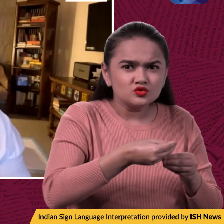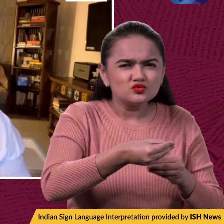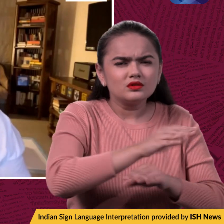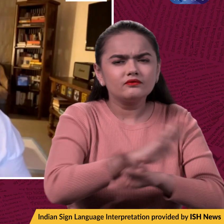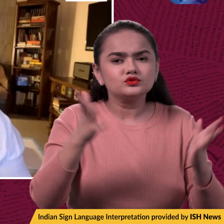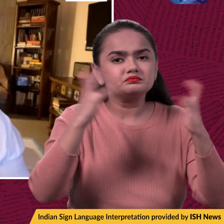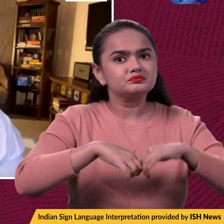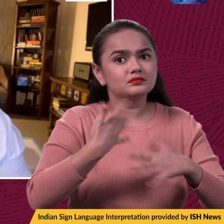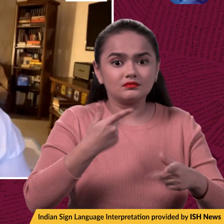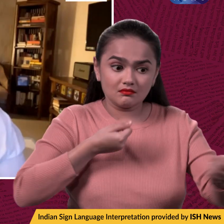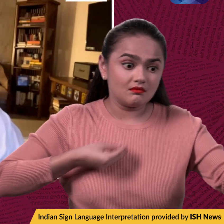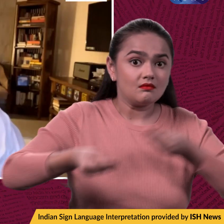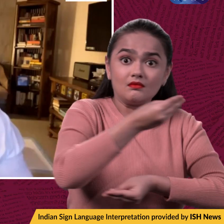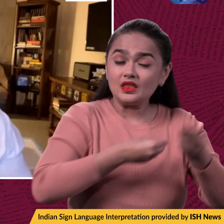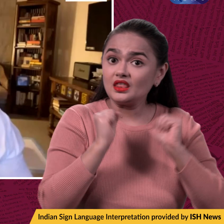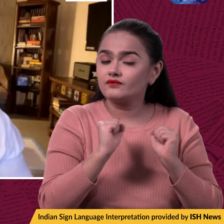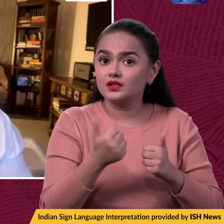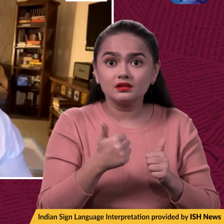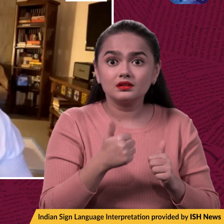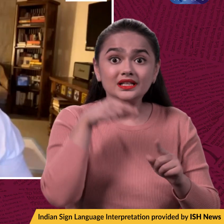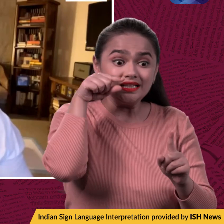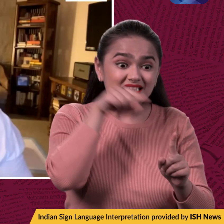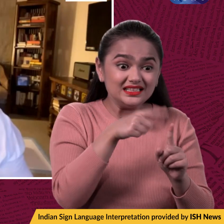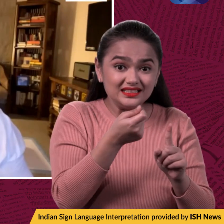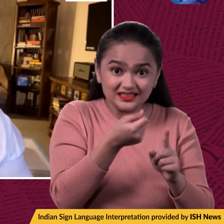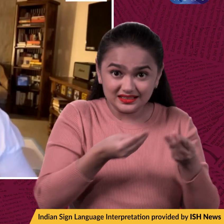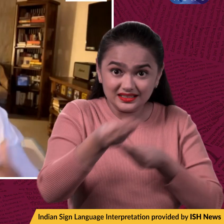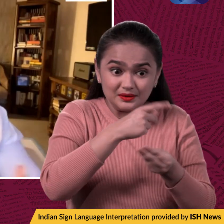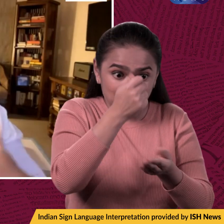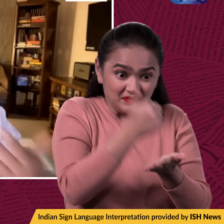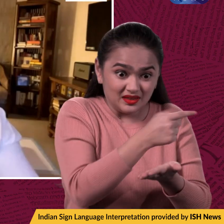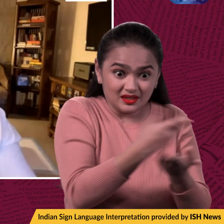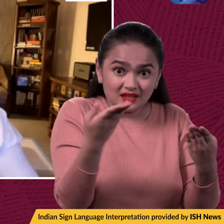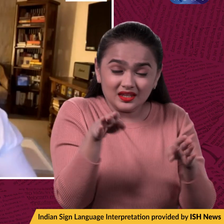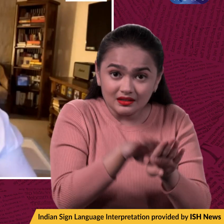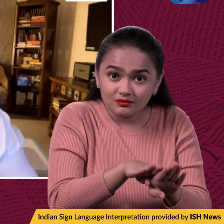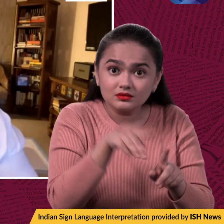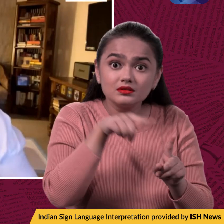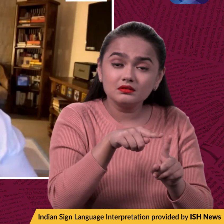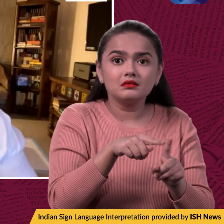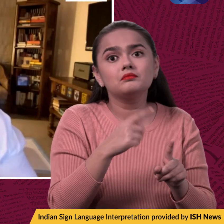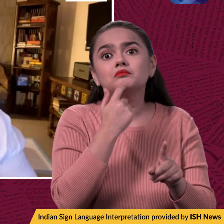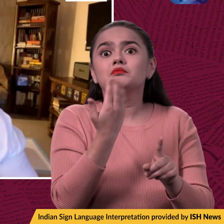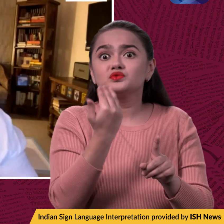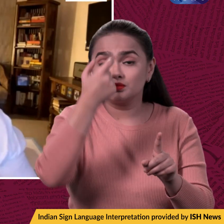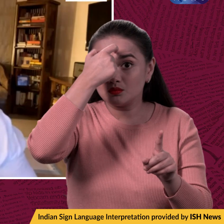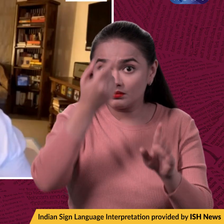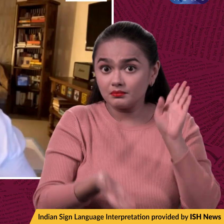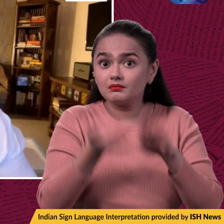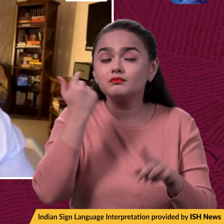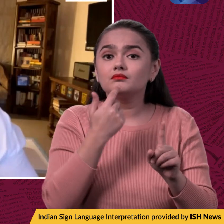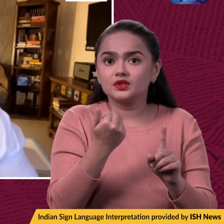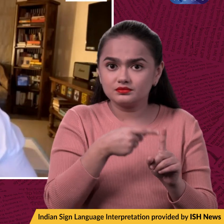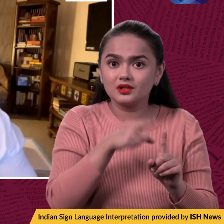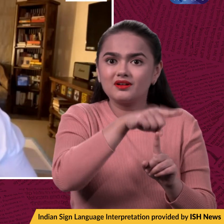from collapsing altogether. It went on to say that the economic cost of a banking system collapse would be, and I quote,